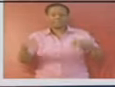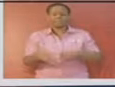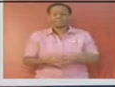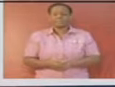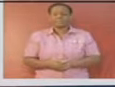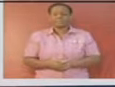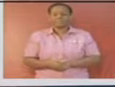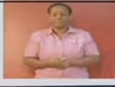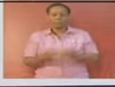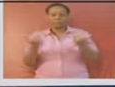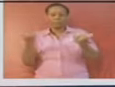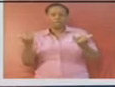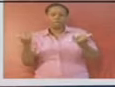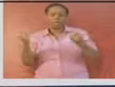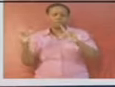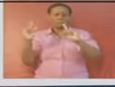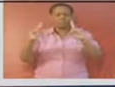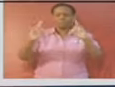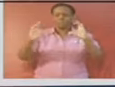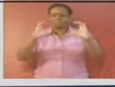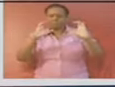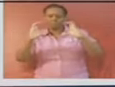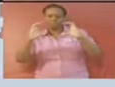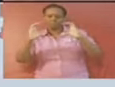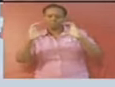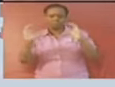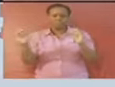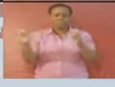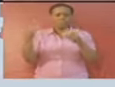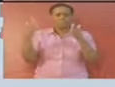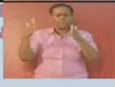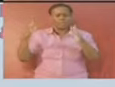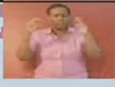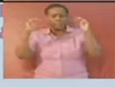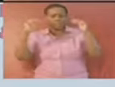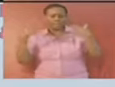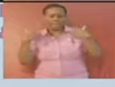Officer at the Ministry of Health, Al Alexander.